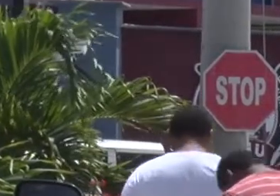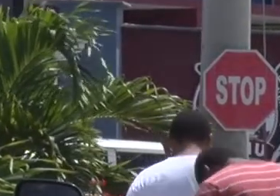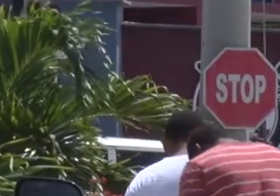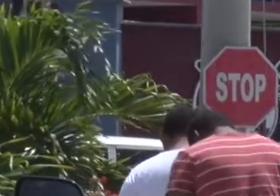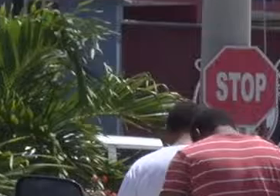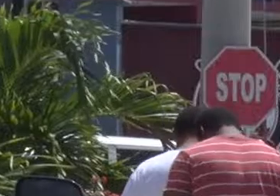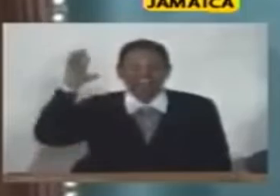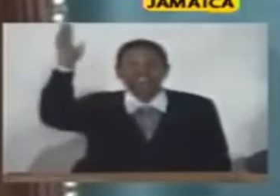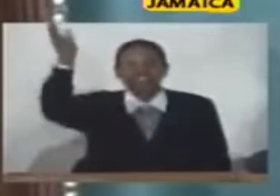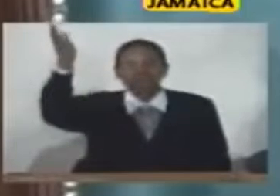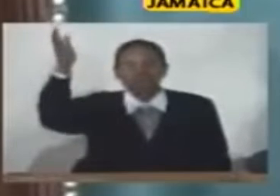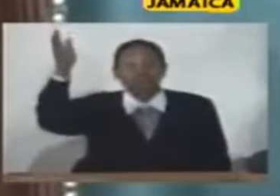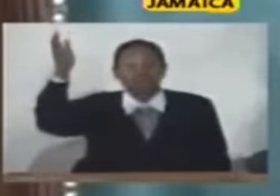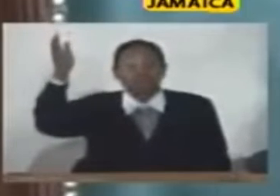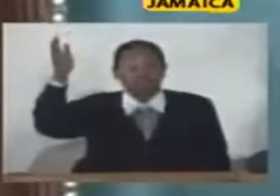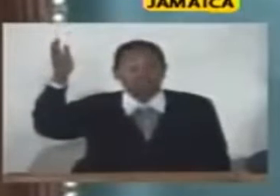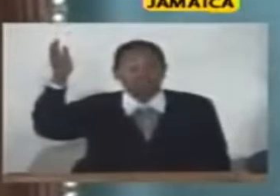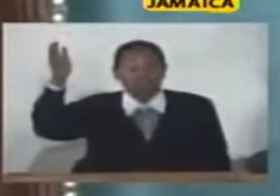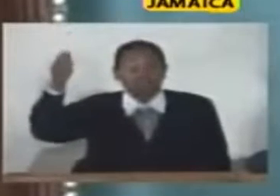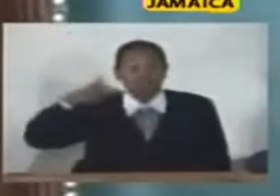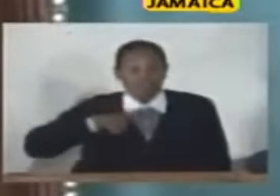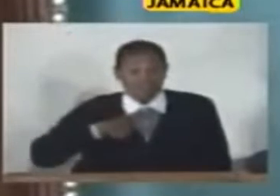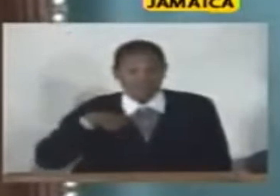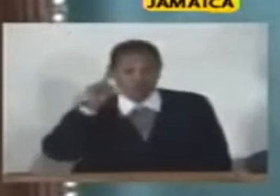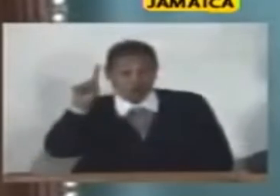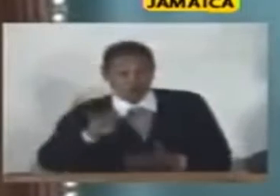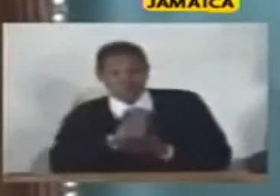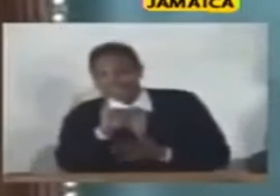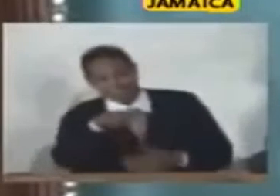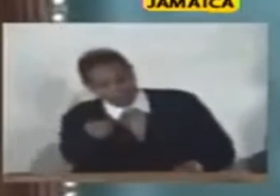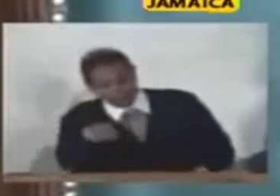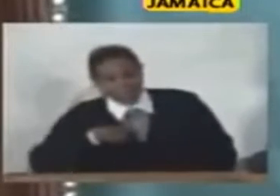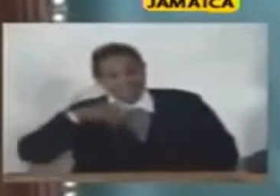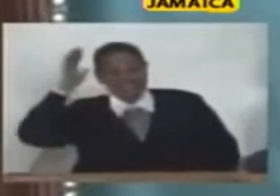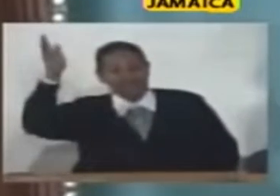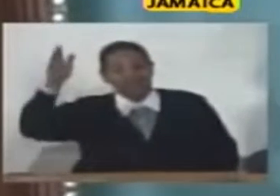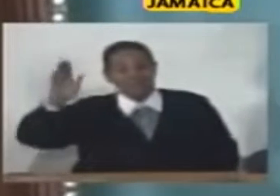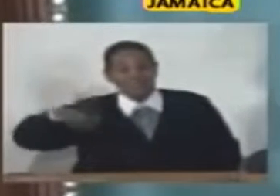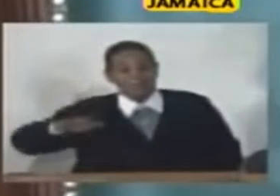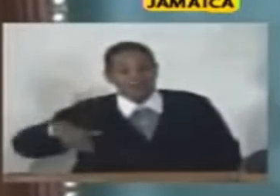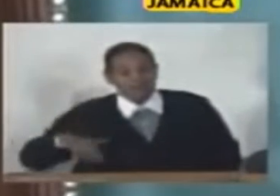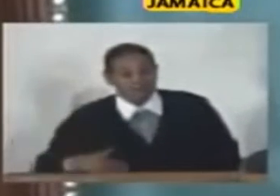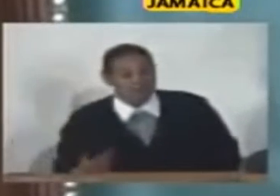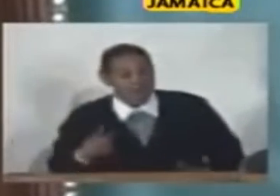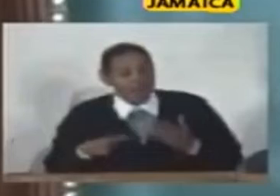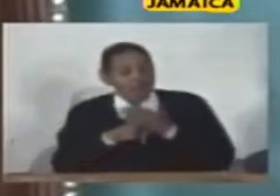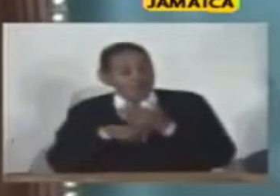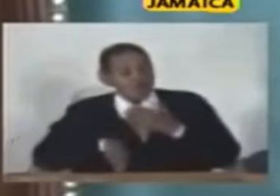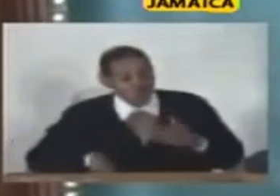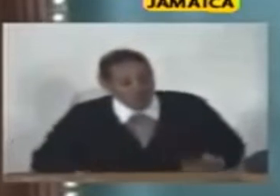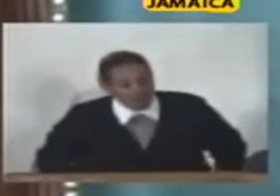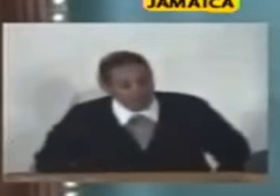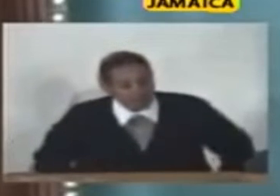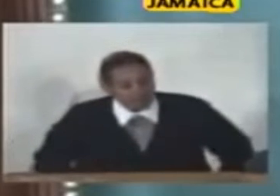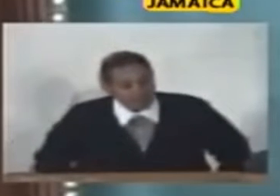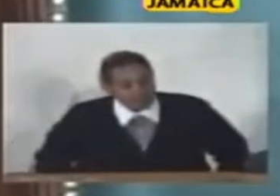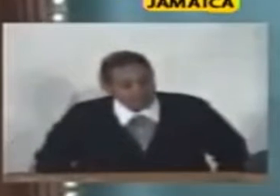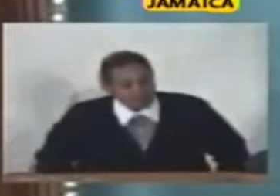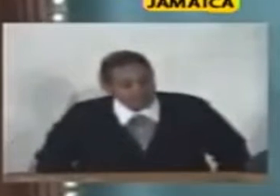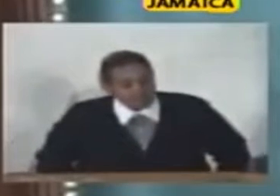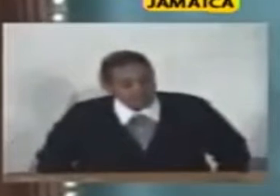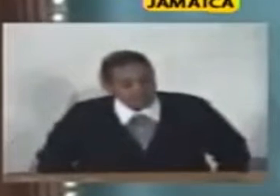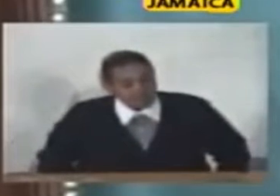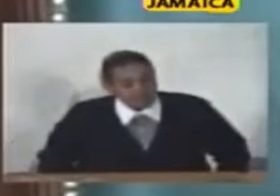CMU. Mr. Charles told the House of Representatives he had sought legal advice in coming to his decision.